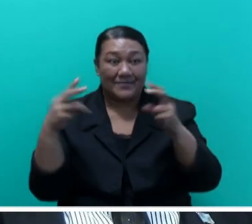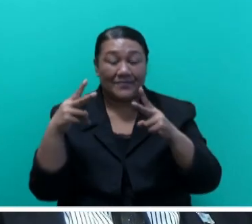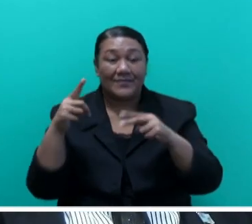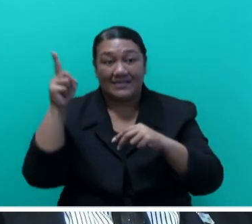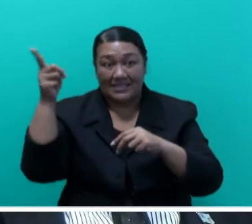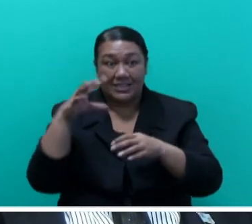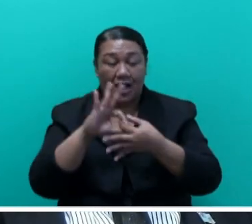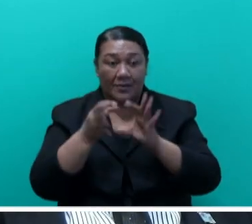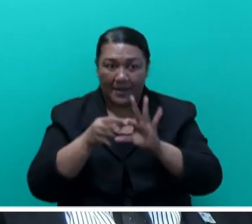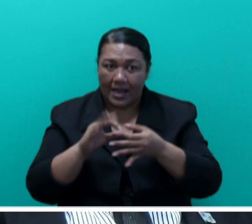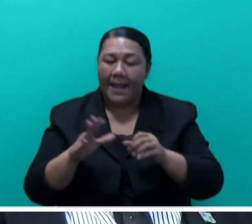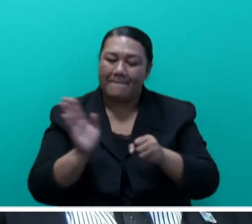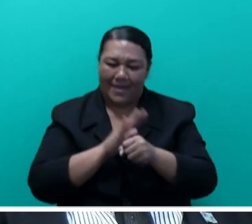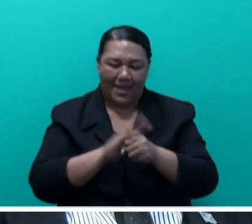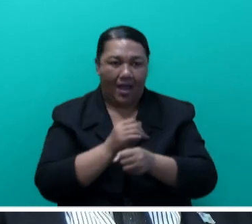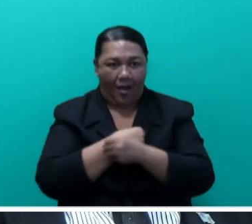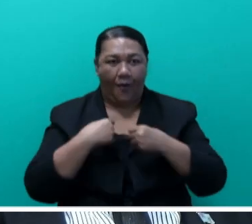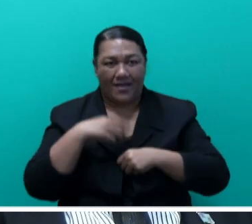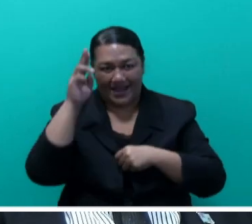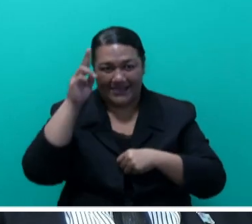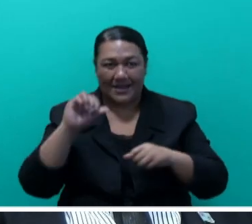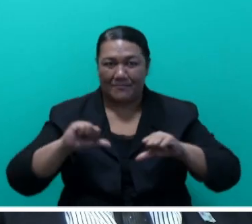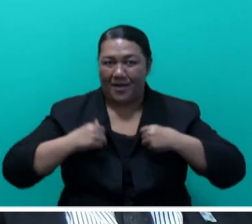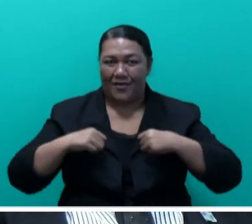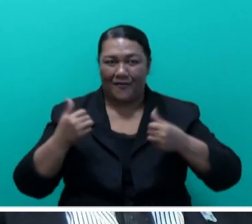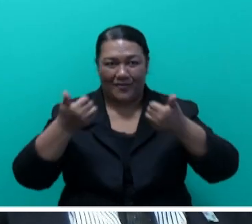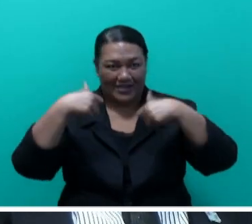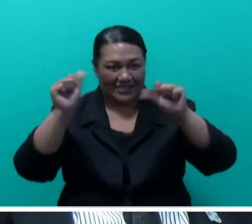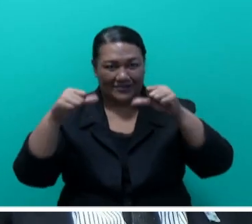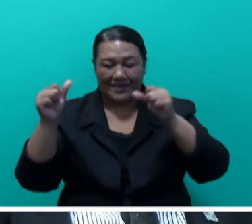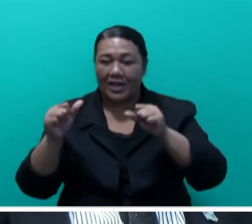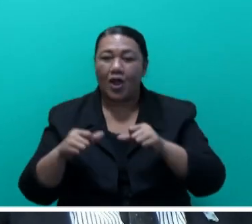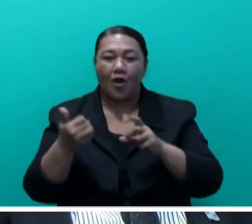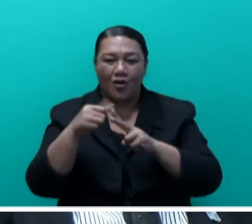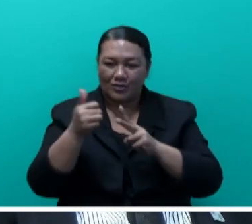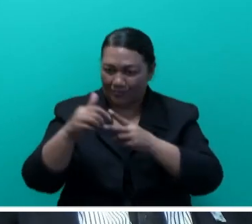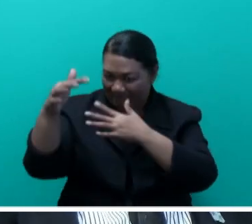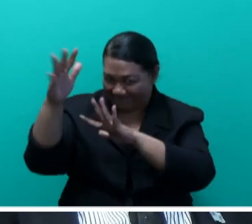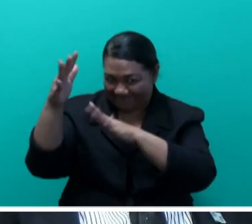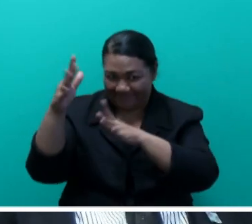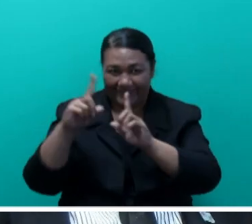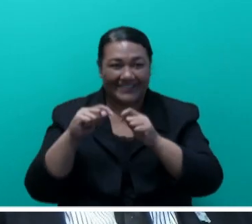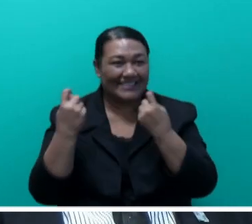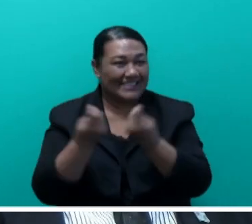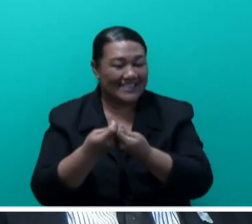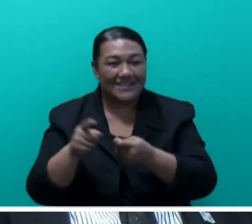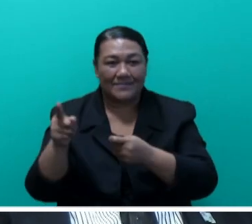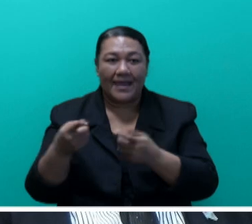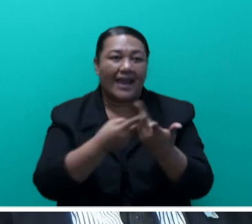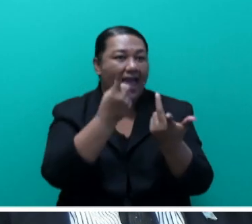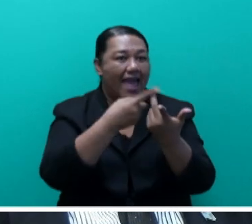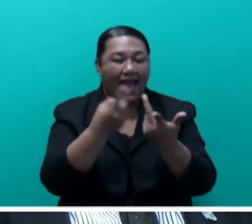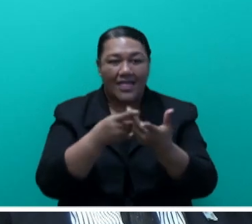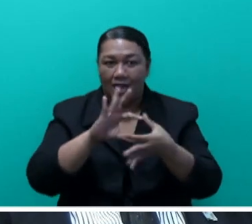your achievement. I also wish to commend our Fijian sevens team and other Olympians representing